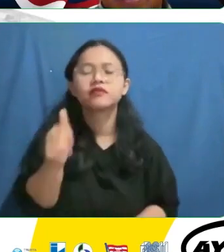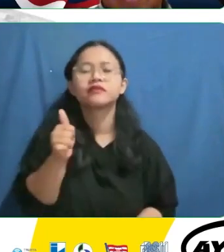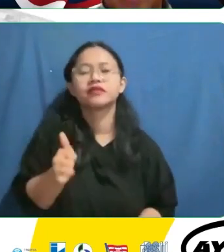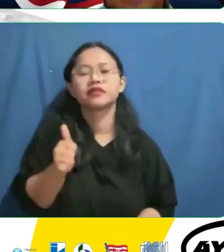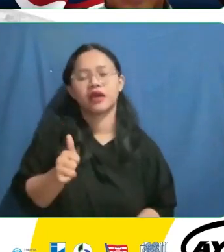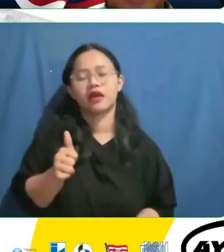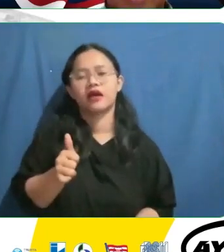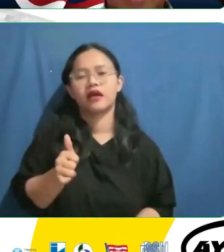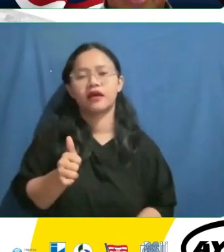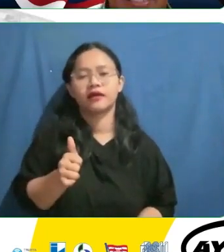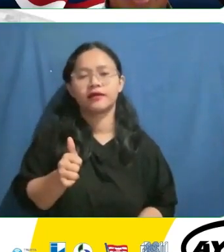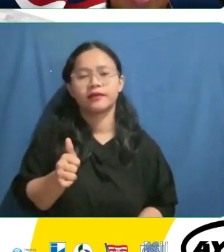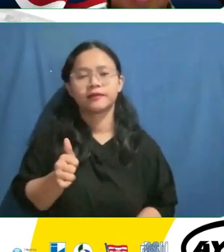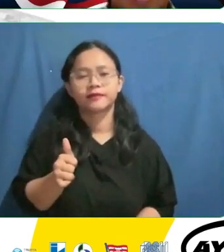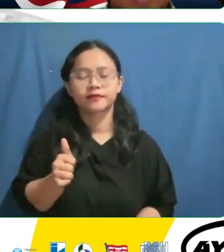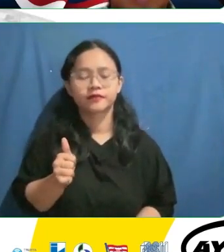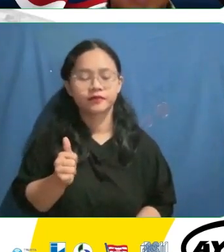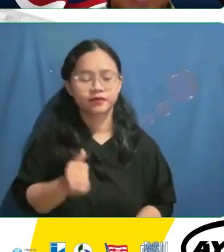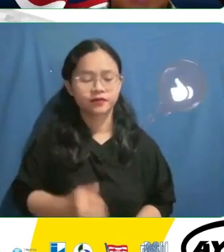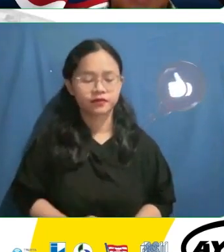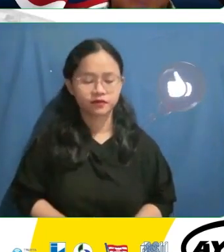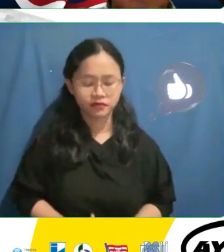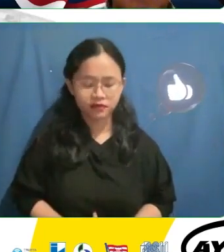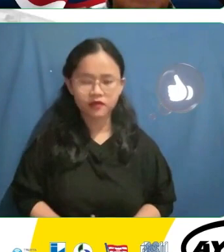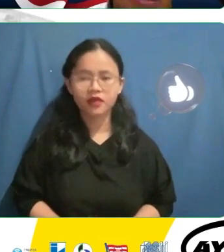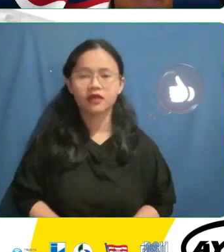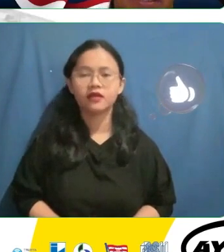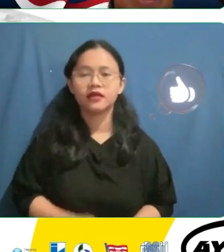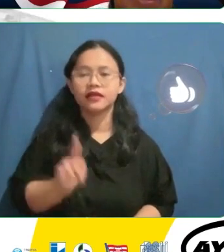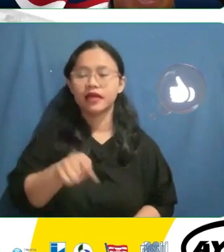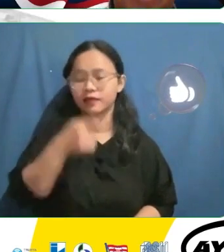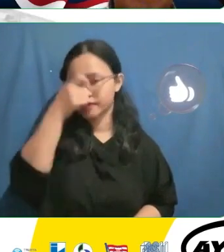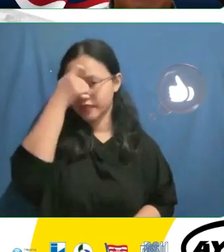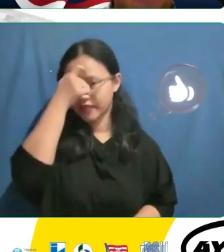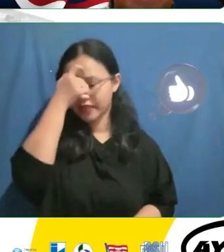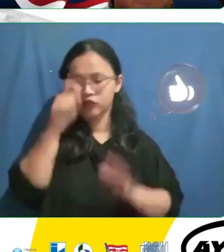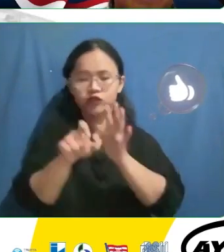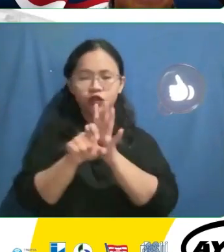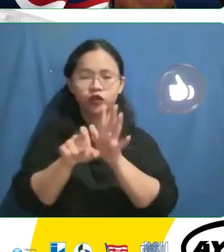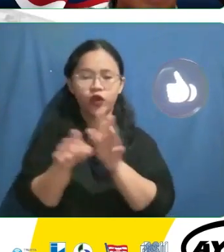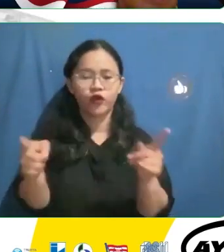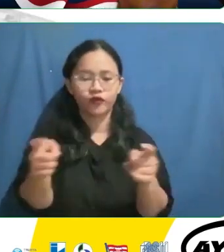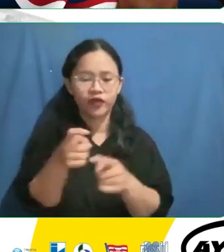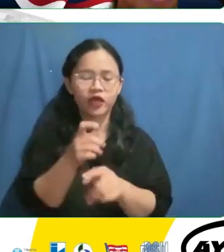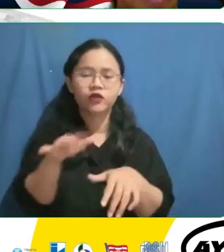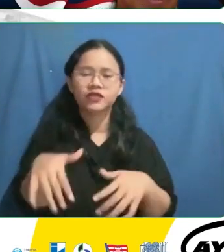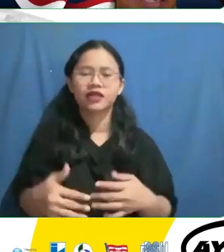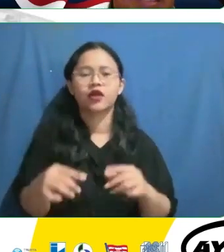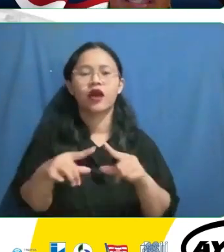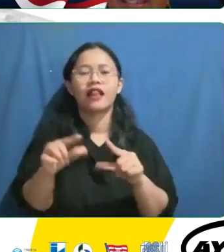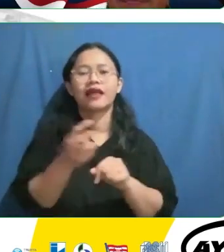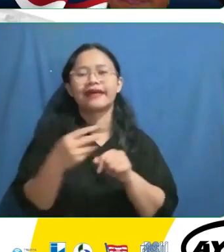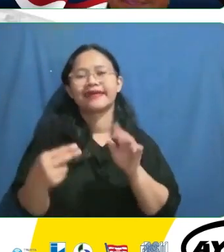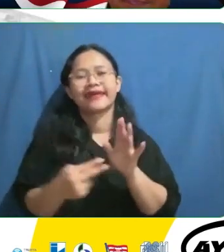factors related diseases, yeah, and increasing allergen is also affected directly to respiratory allergy, asthma, and